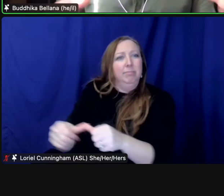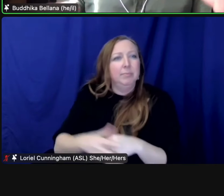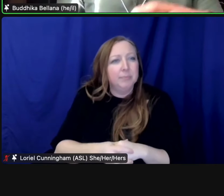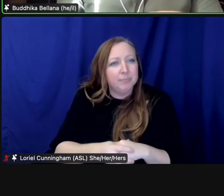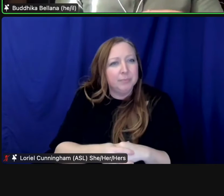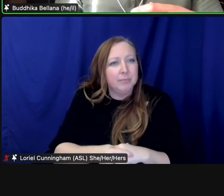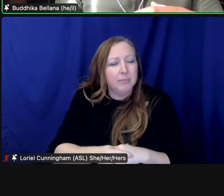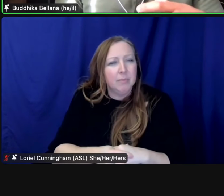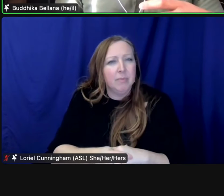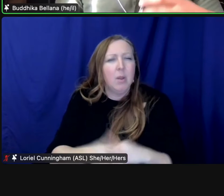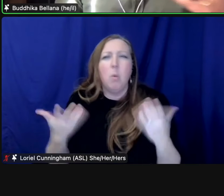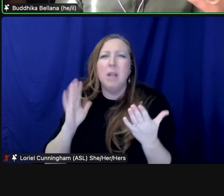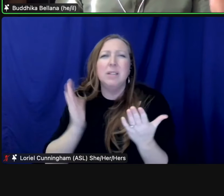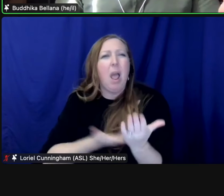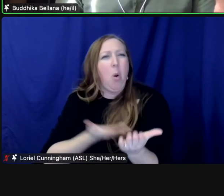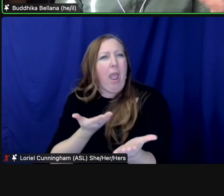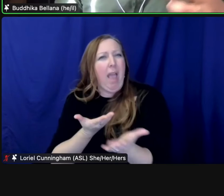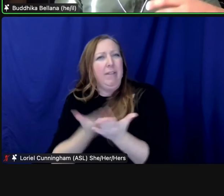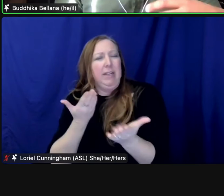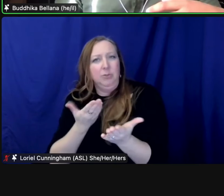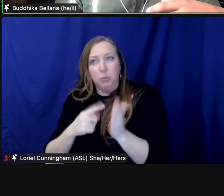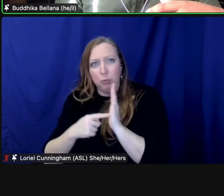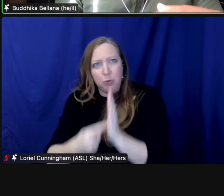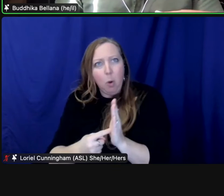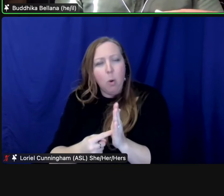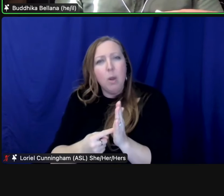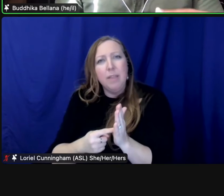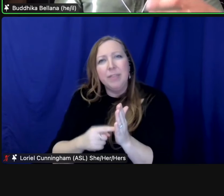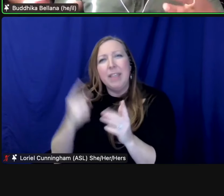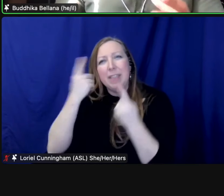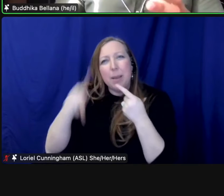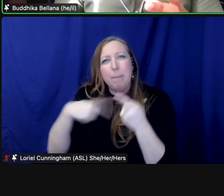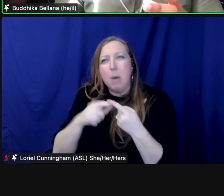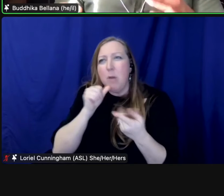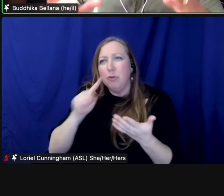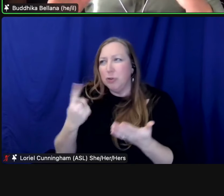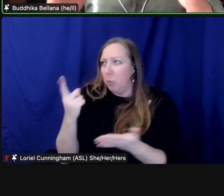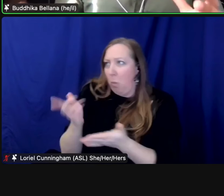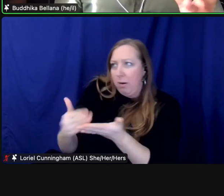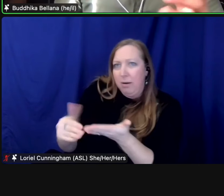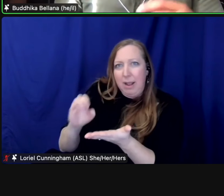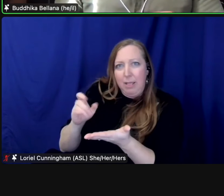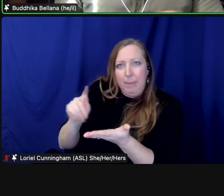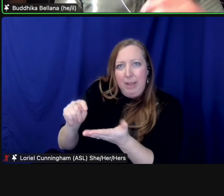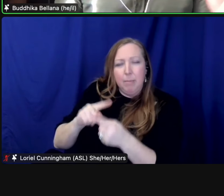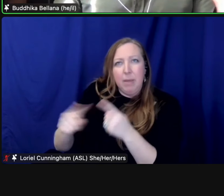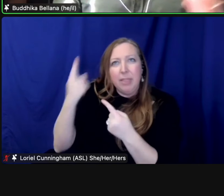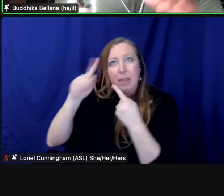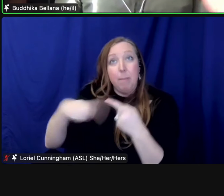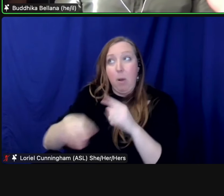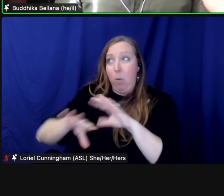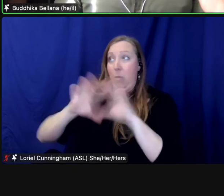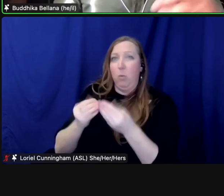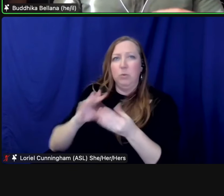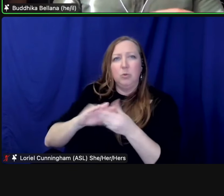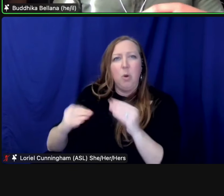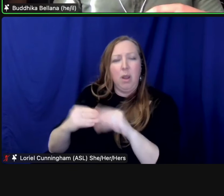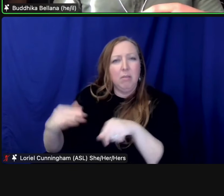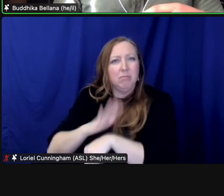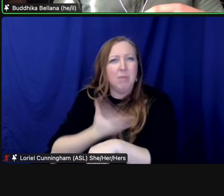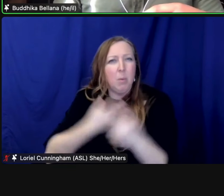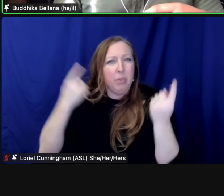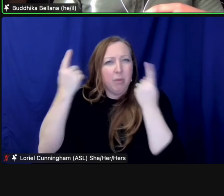the condition level manipulations that I've shown you so far? And I'm going to take you to this correlation plot, which is looking at all the data